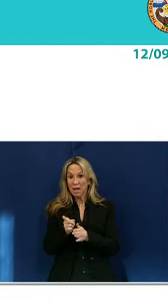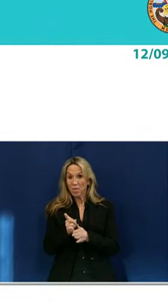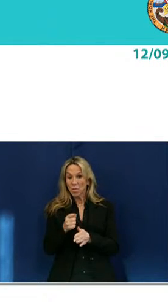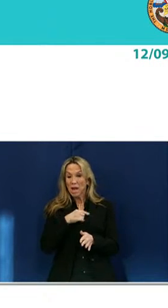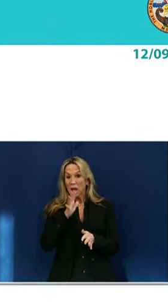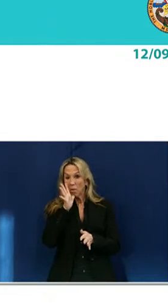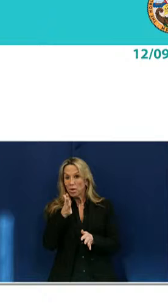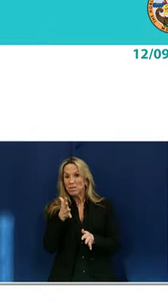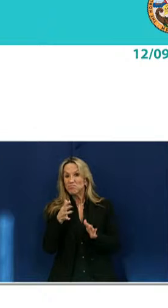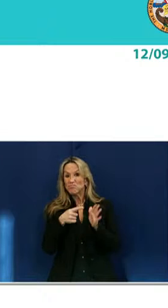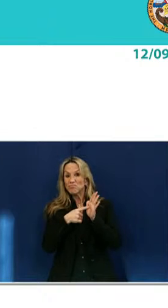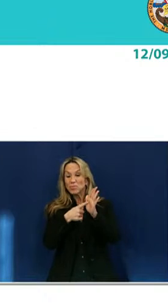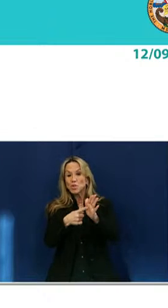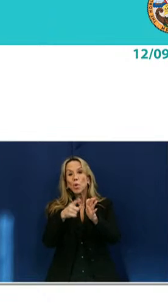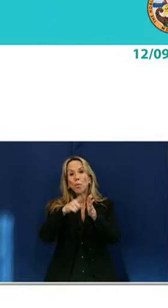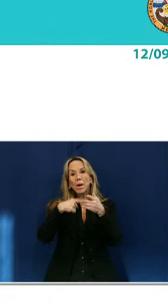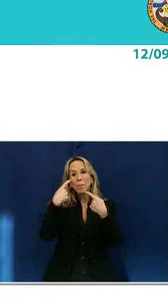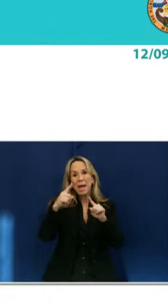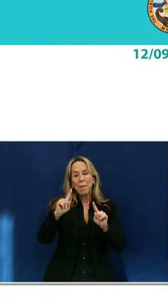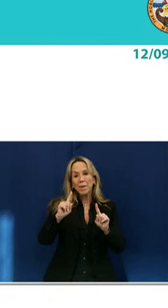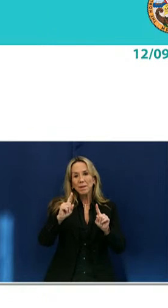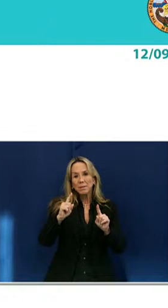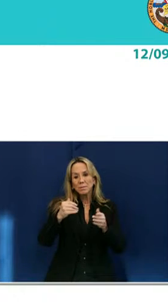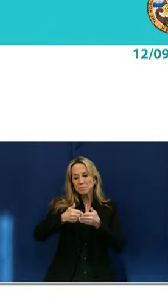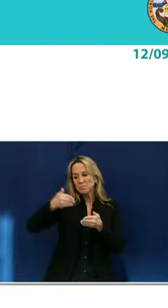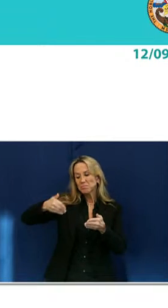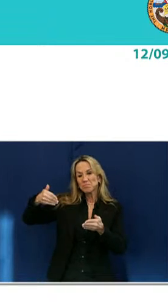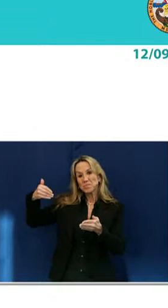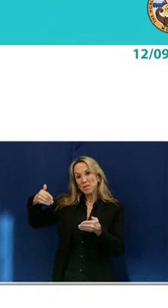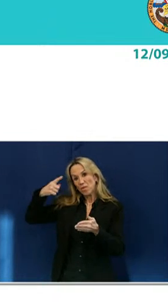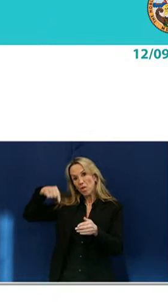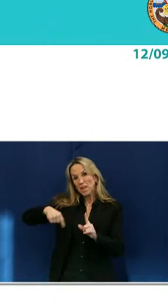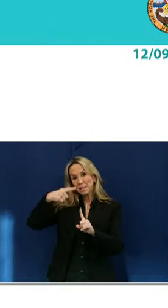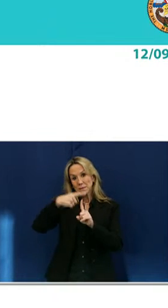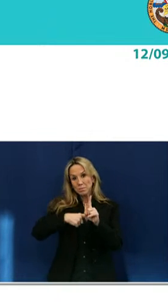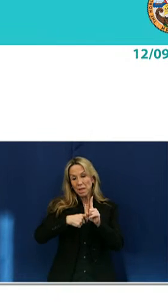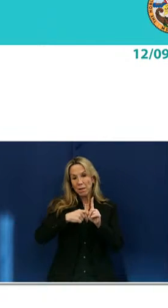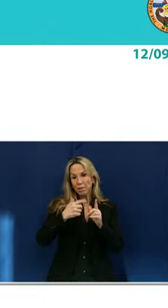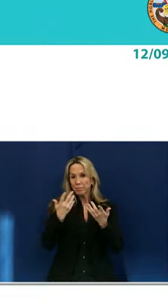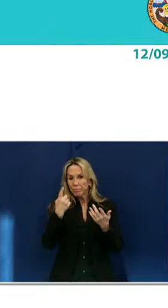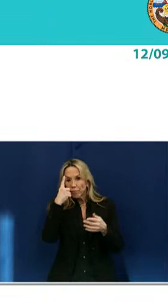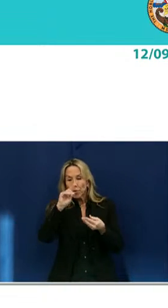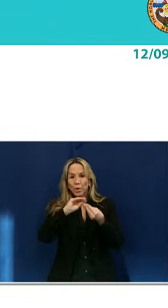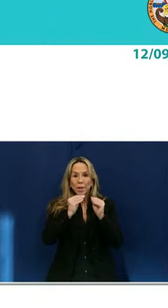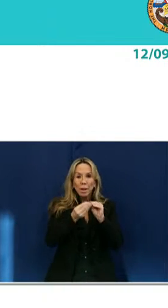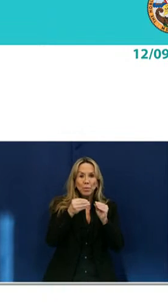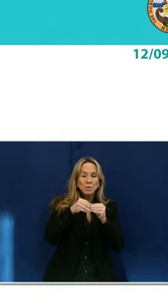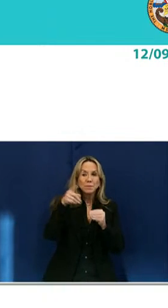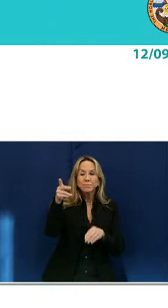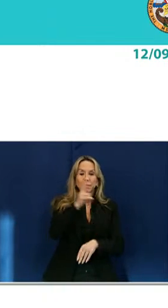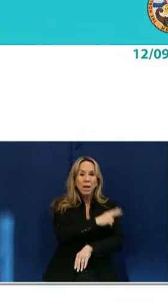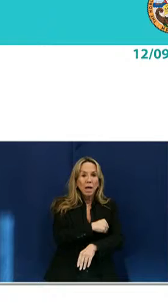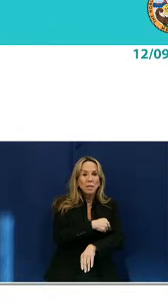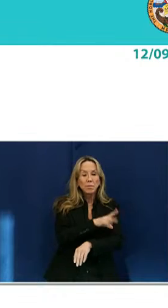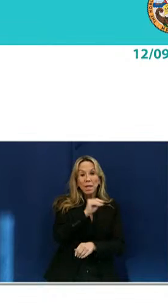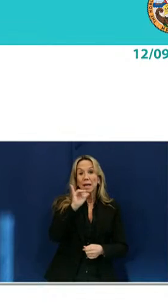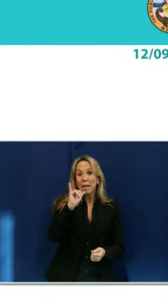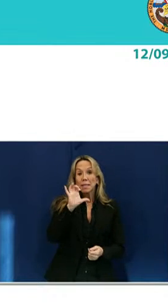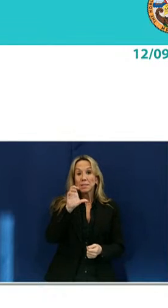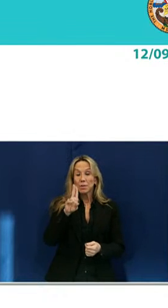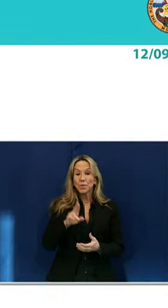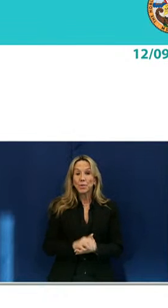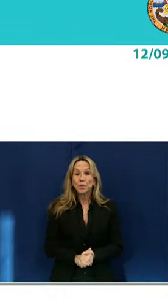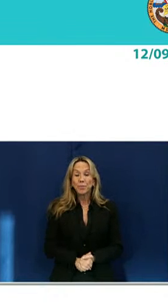what has been going on in the past month as it relates to hospitalizations and ICU cases.